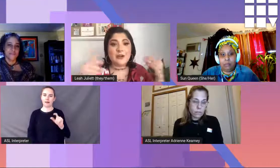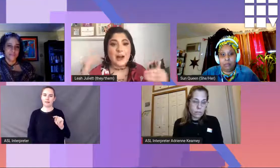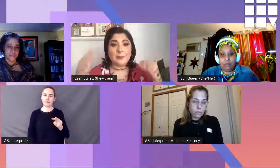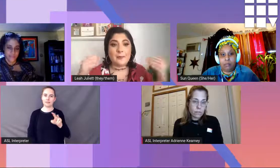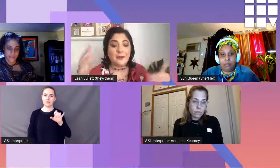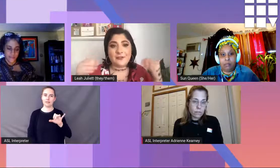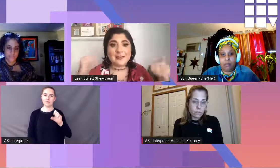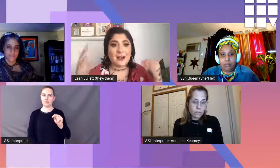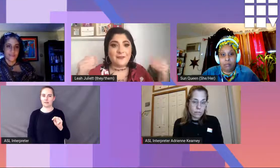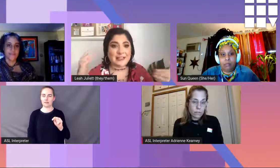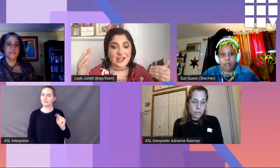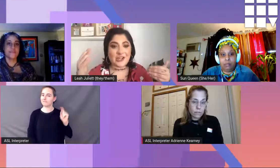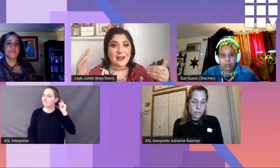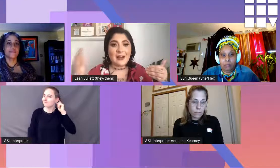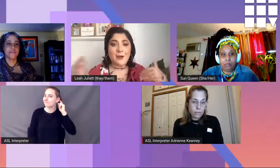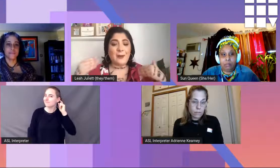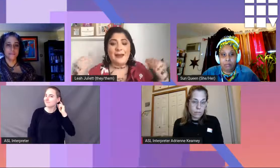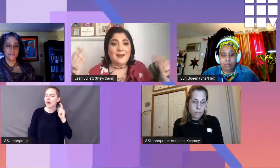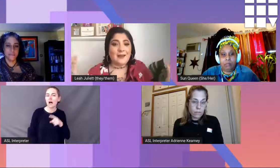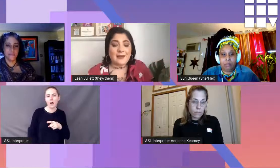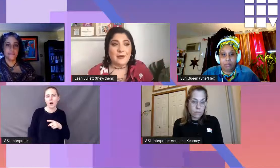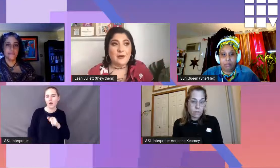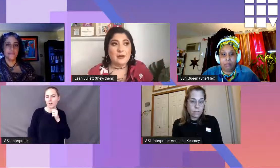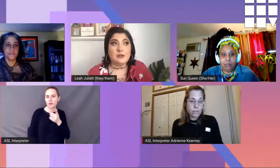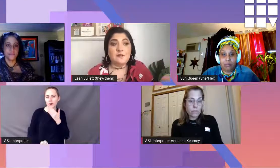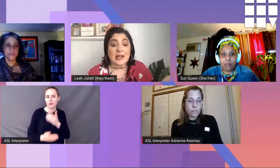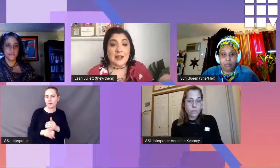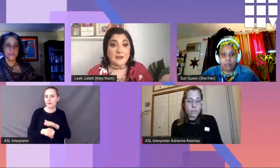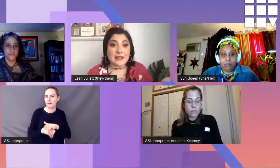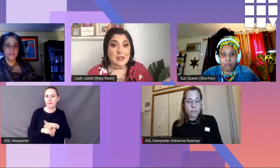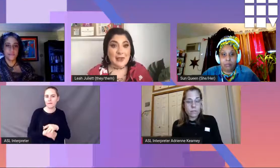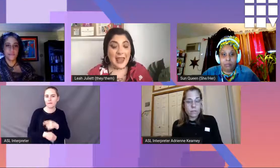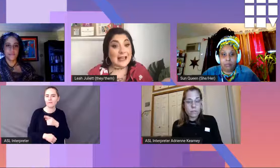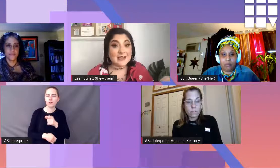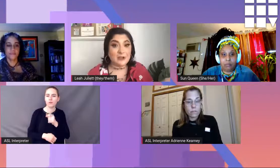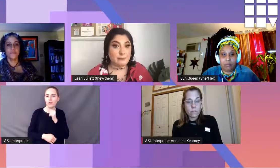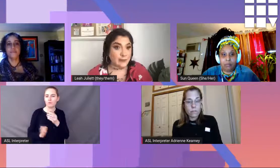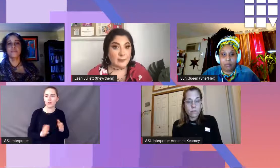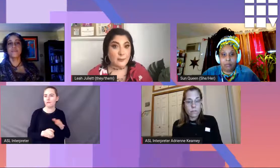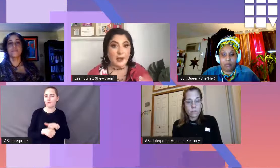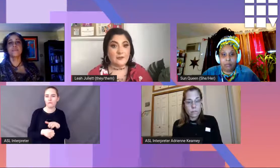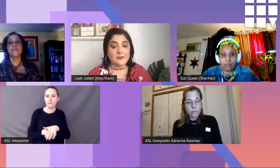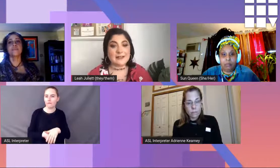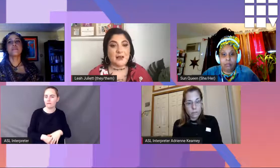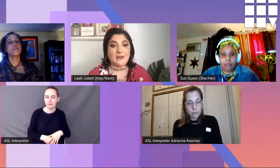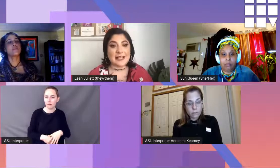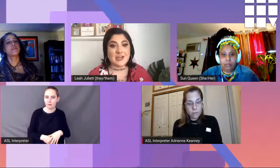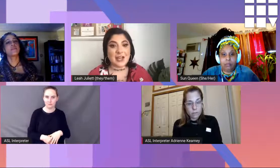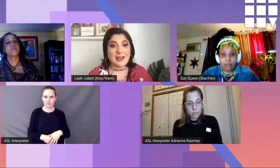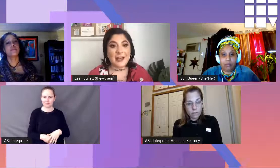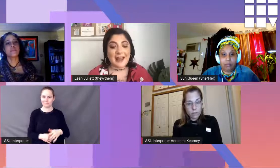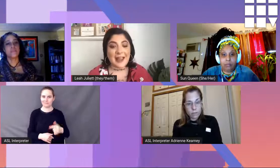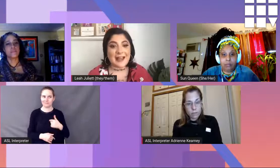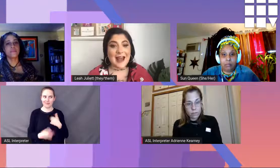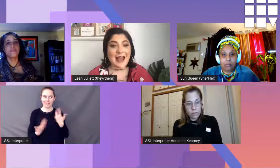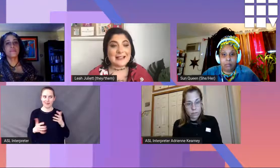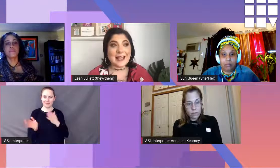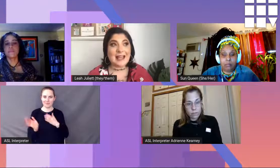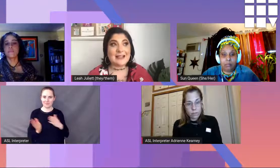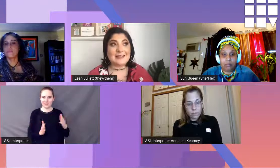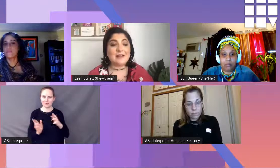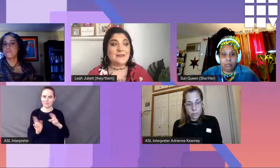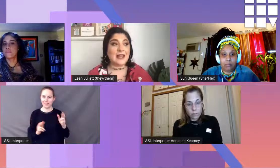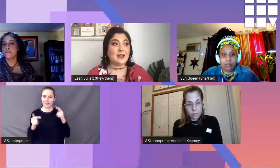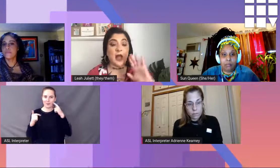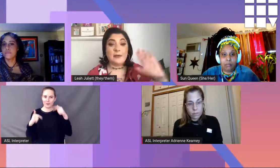enough. You are not prepared for this conversation, when, you've done everything you can to be prepared for this conversation. And I